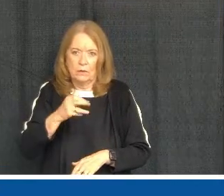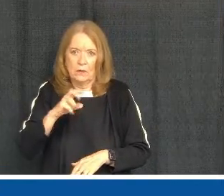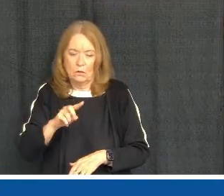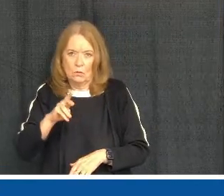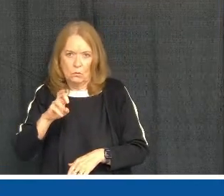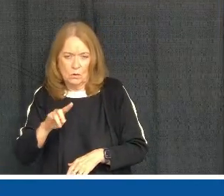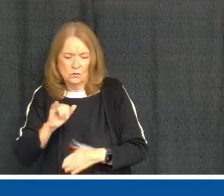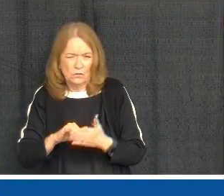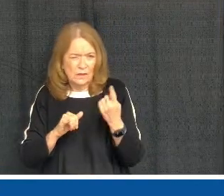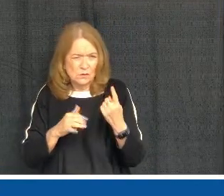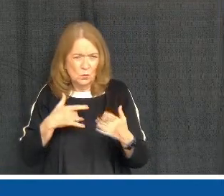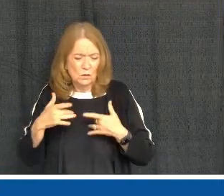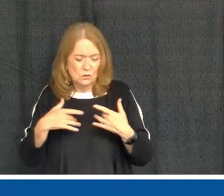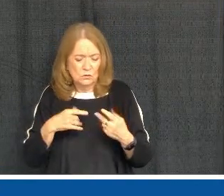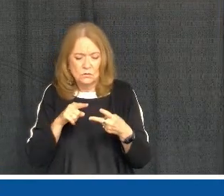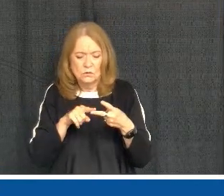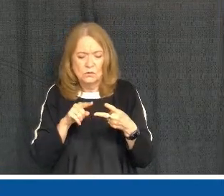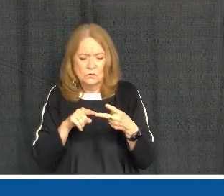that's one concern. Two,